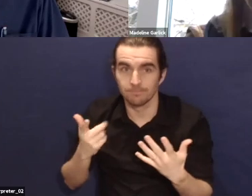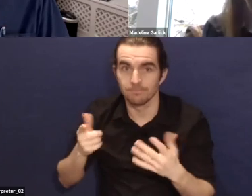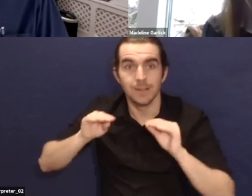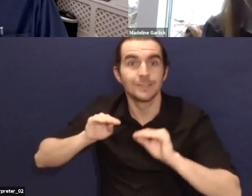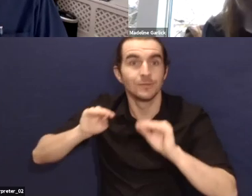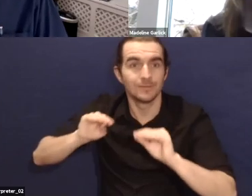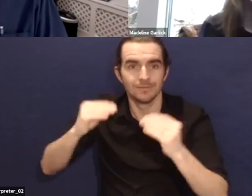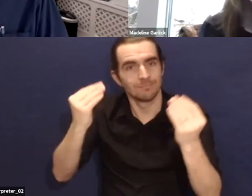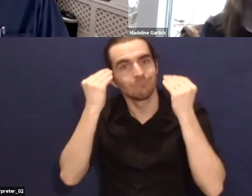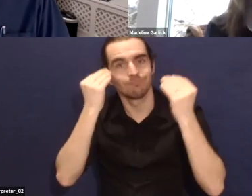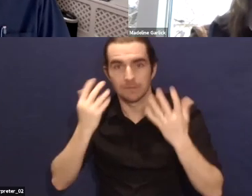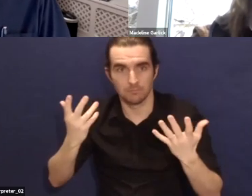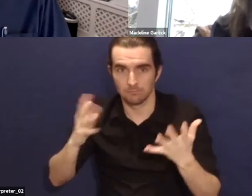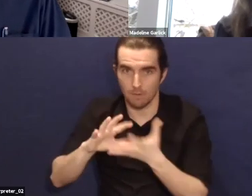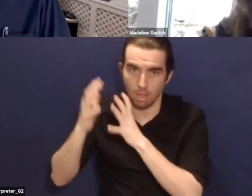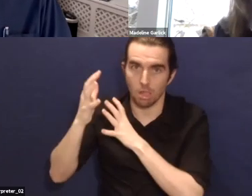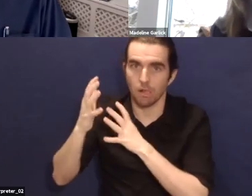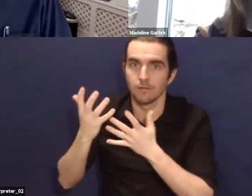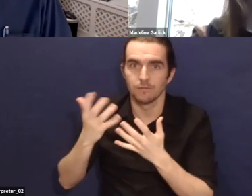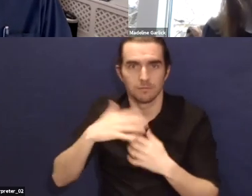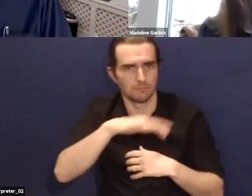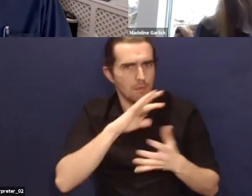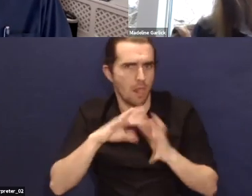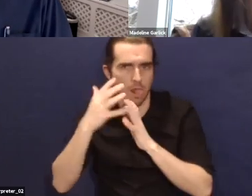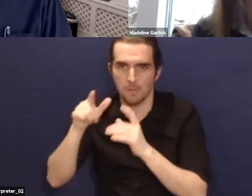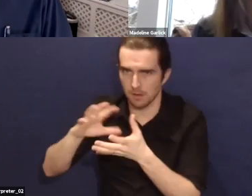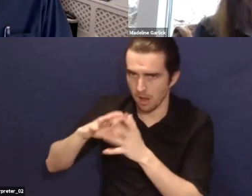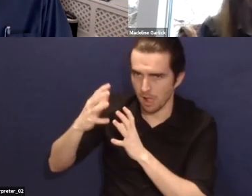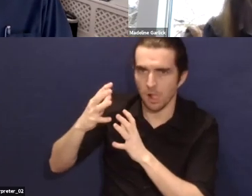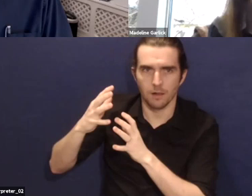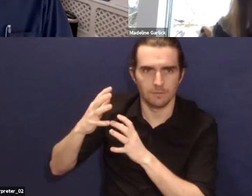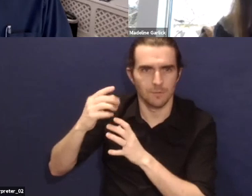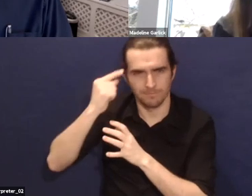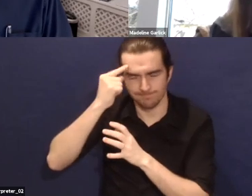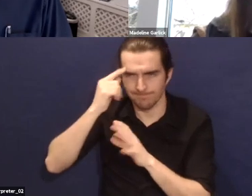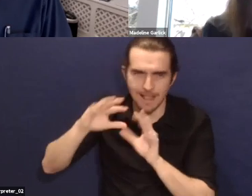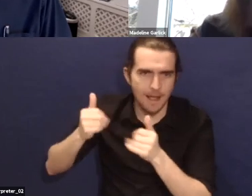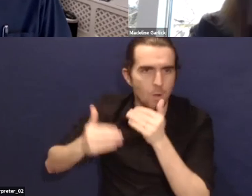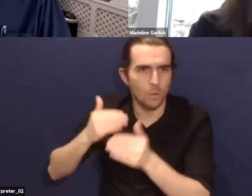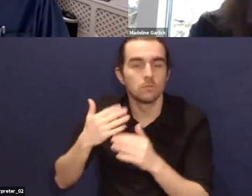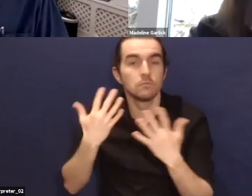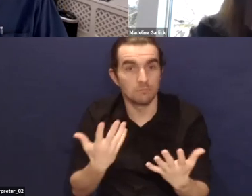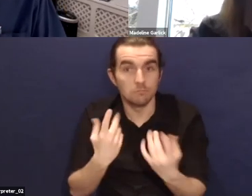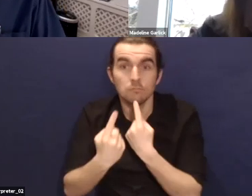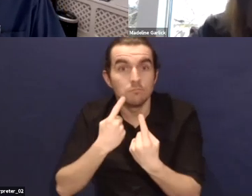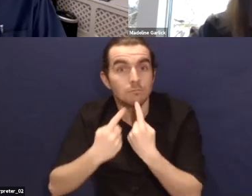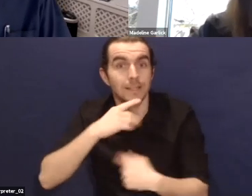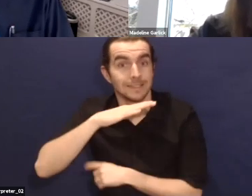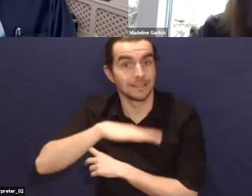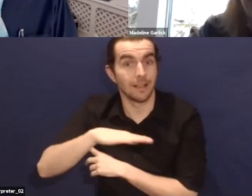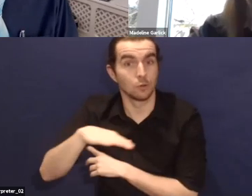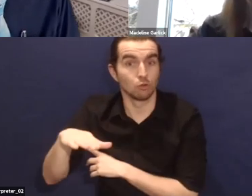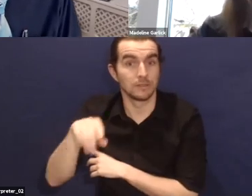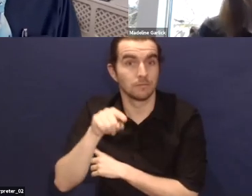an age, gender, and diversity sensitive approach that needs to inform all of UNHCR's activities.